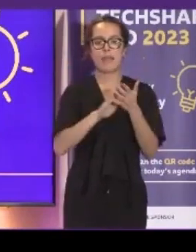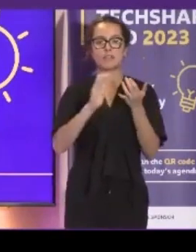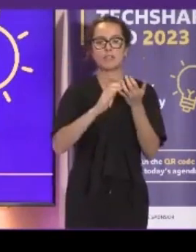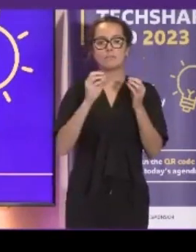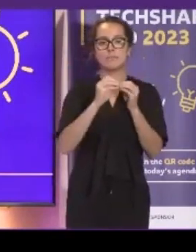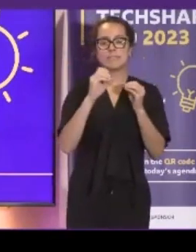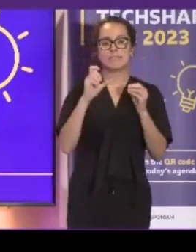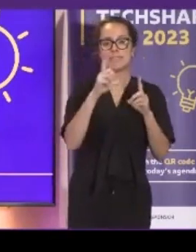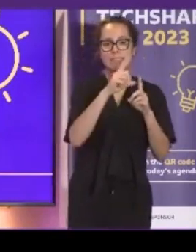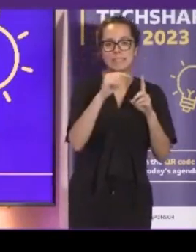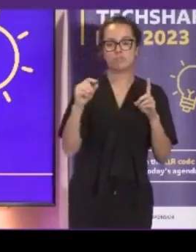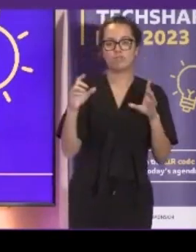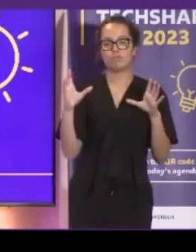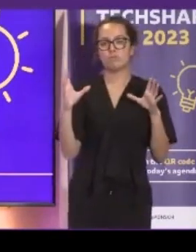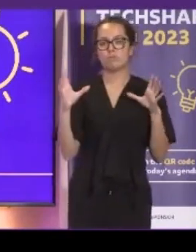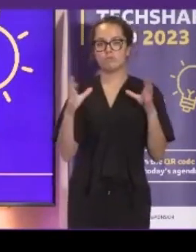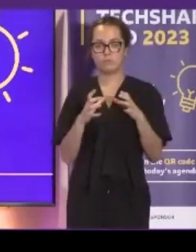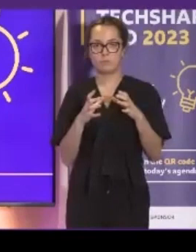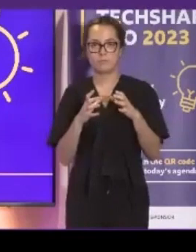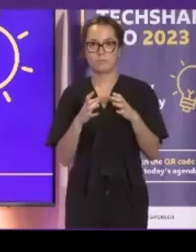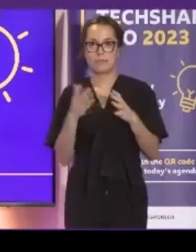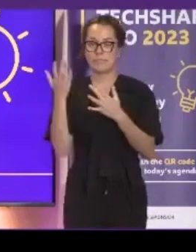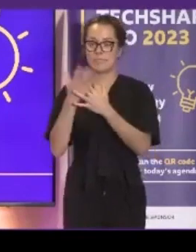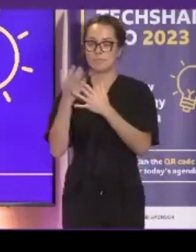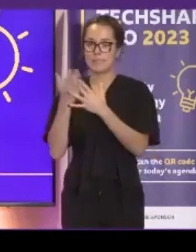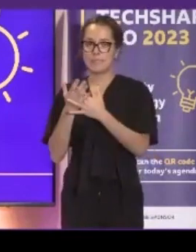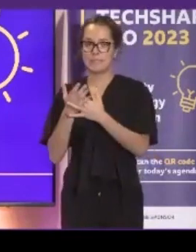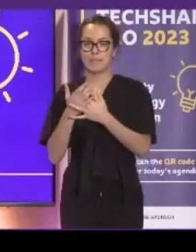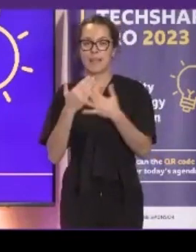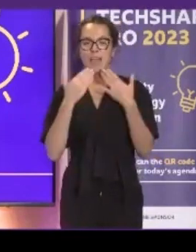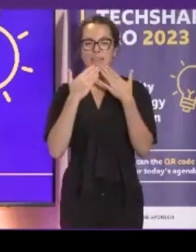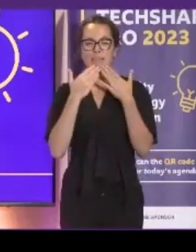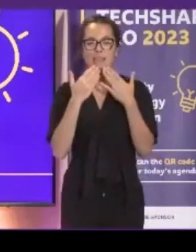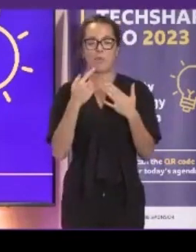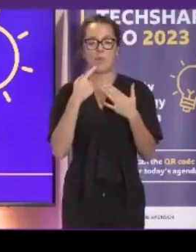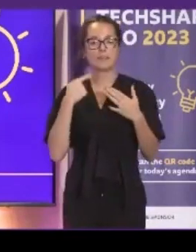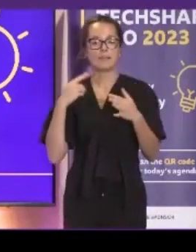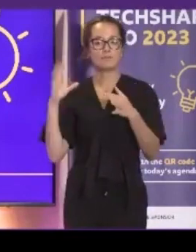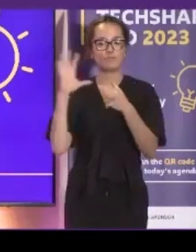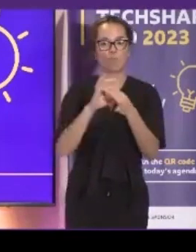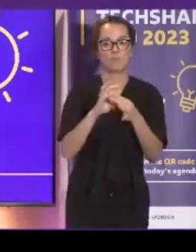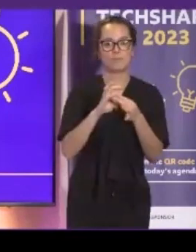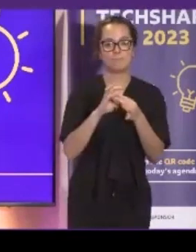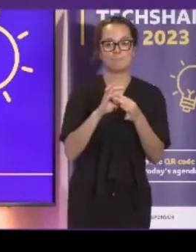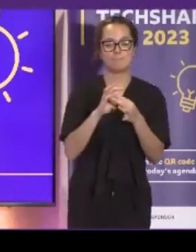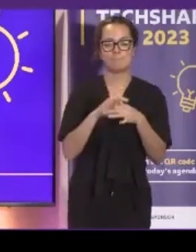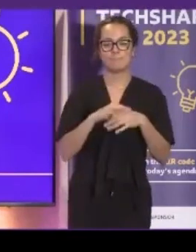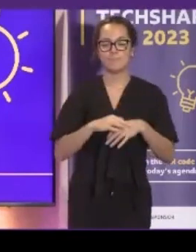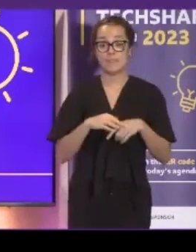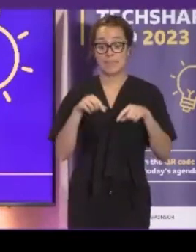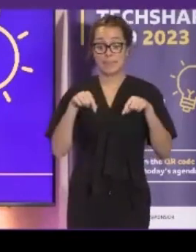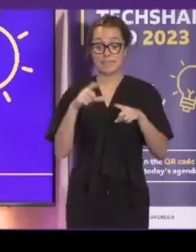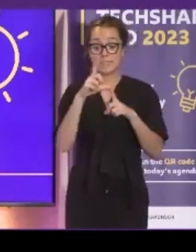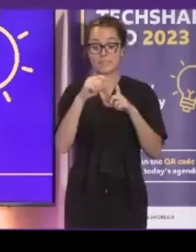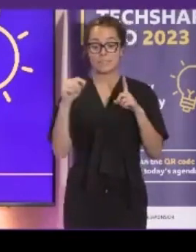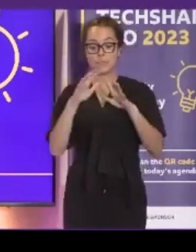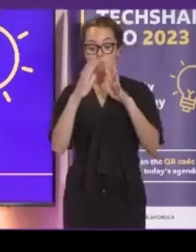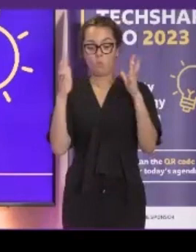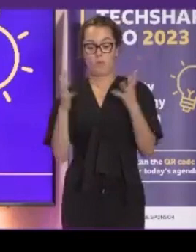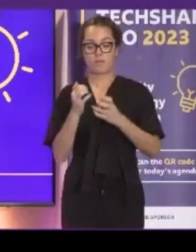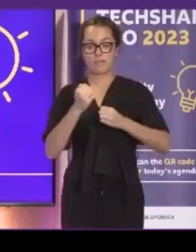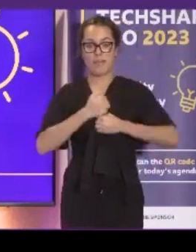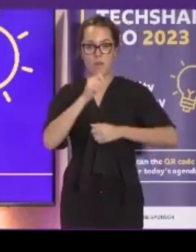and Accessibility team. Thank you all for joining us today. Look, in this digital world, our